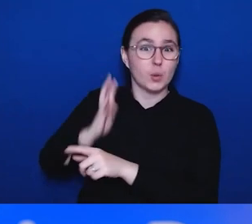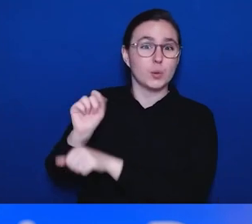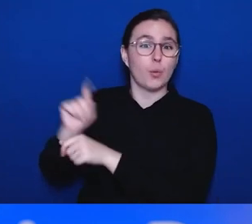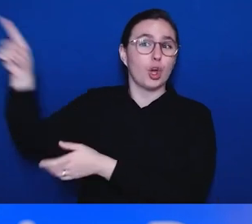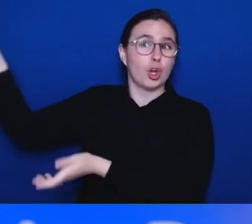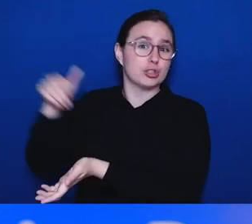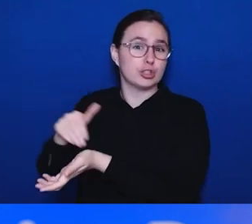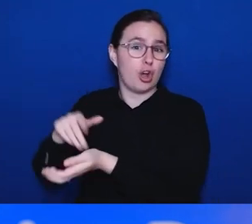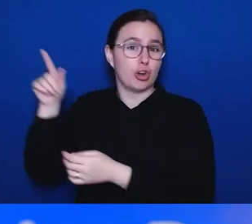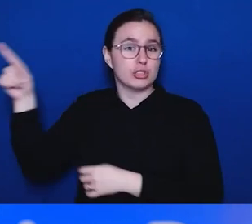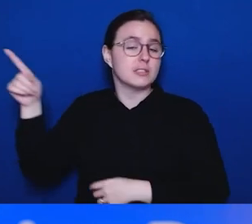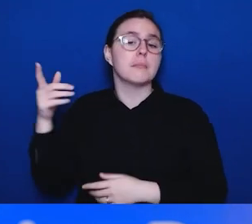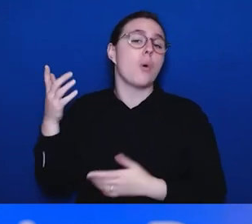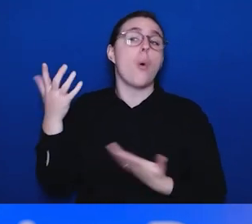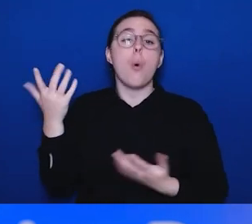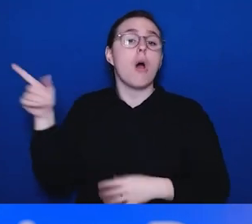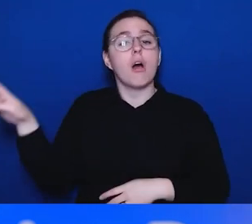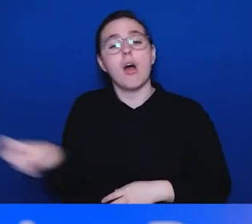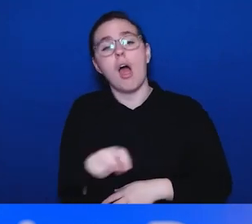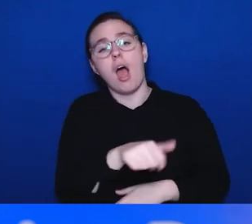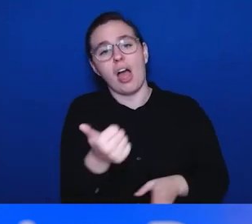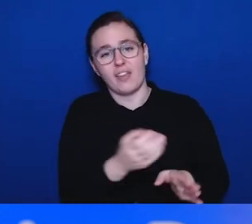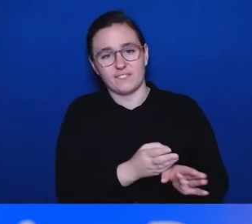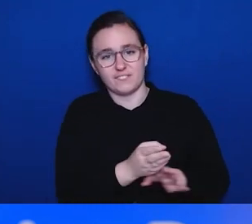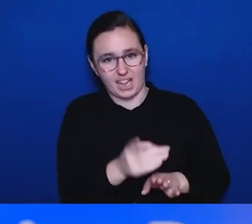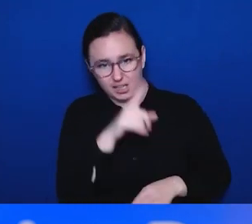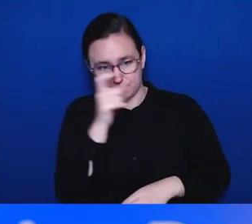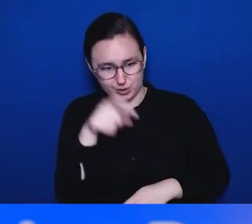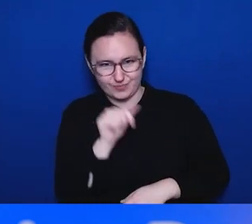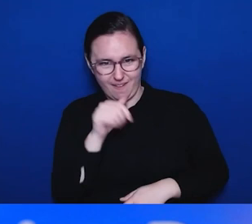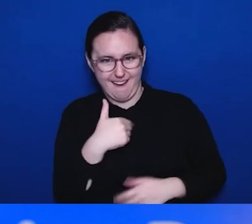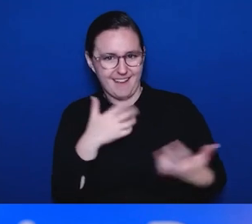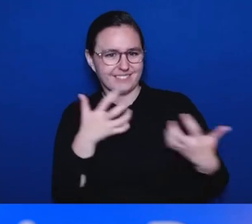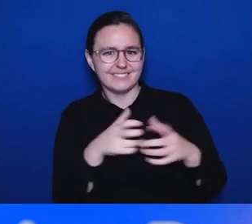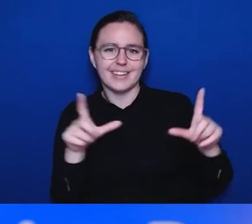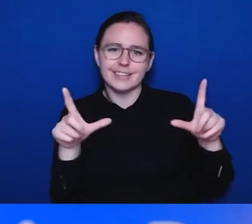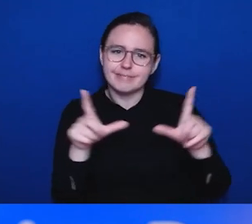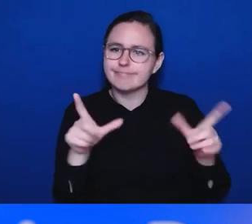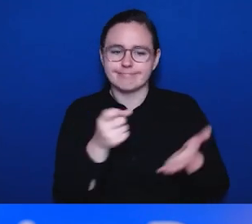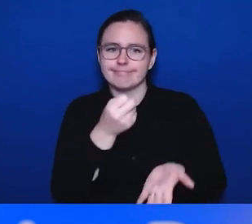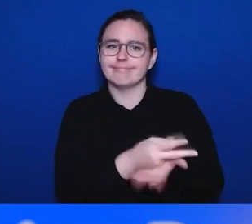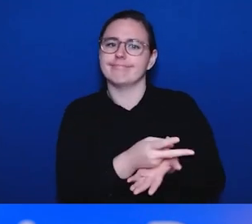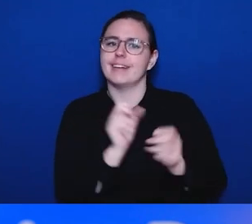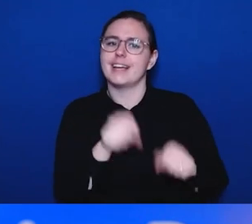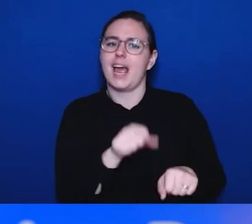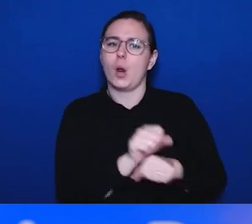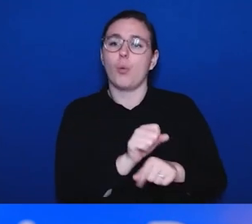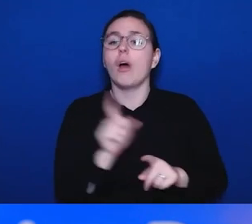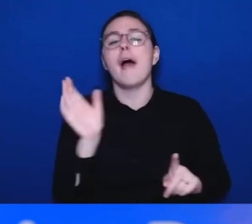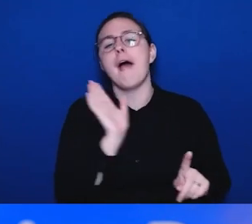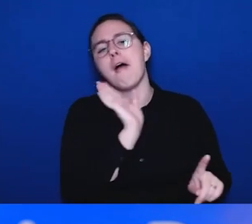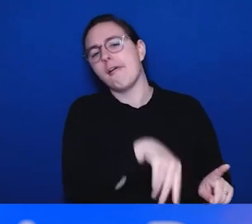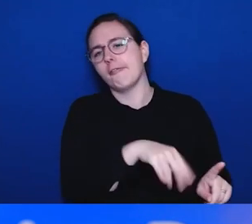those people who are already in this profession, who were already doctor but now have moved to different professions because of the lack of these kind of facility? If